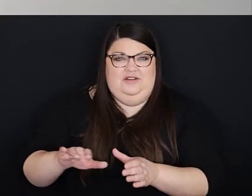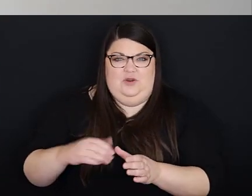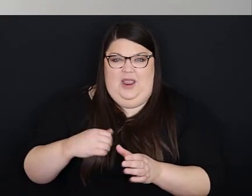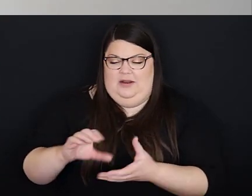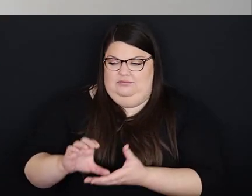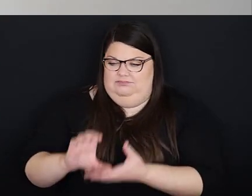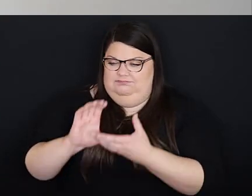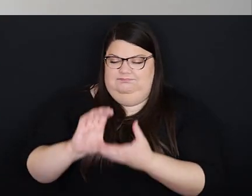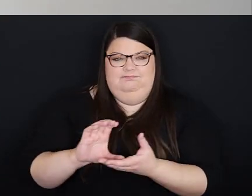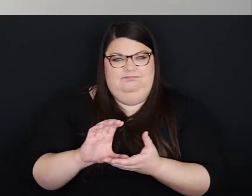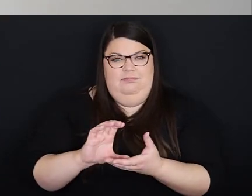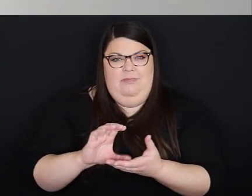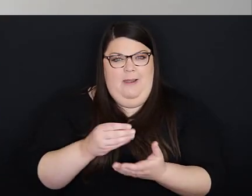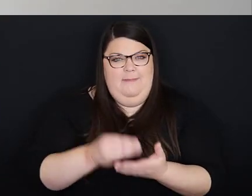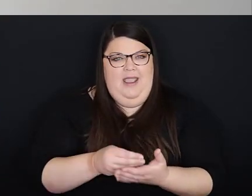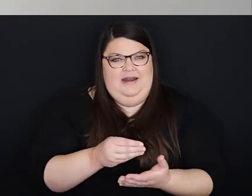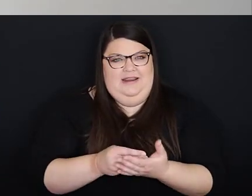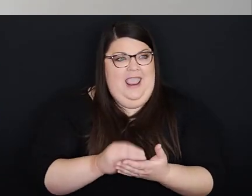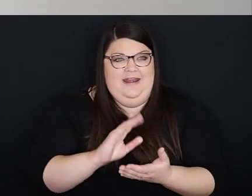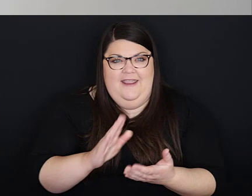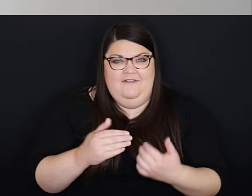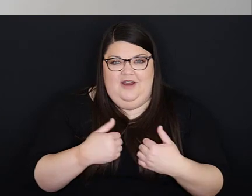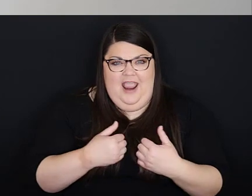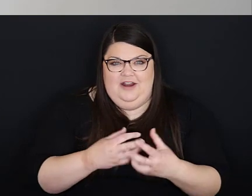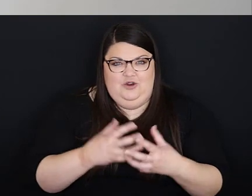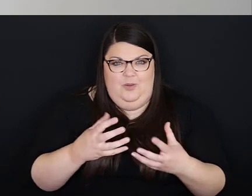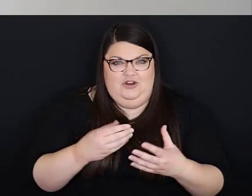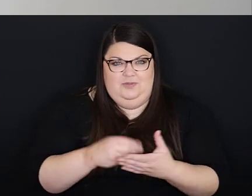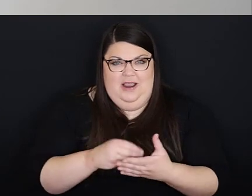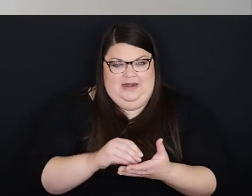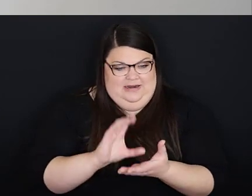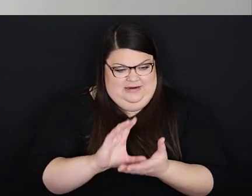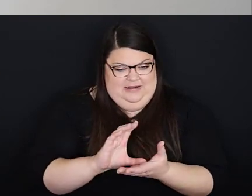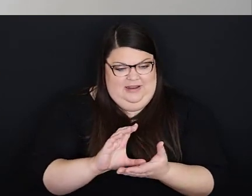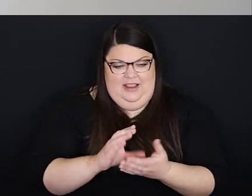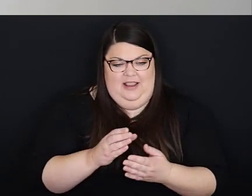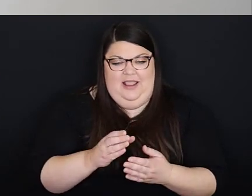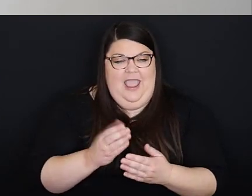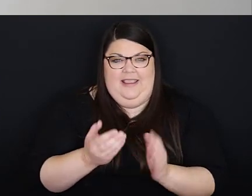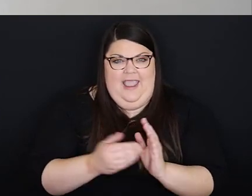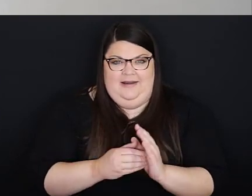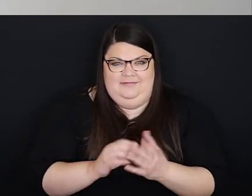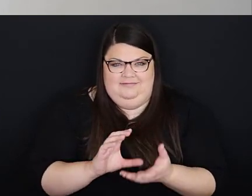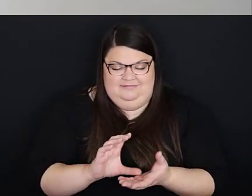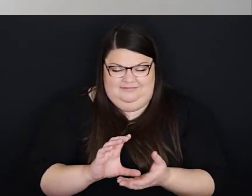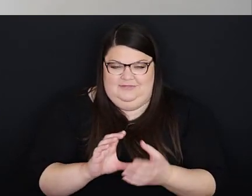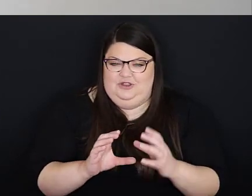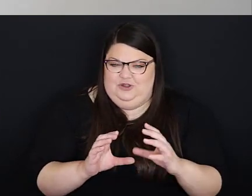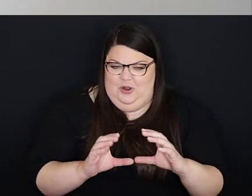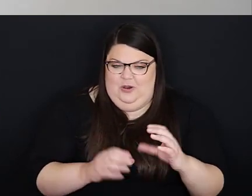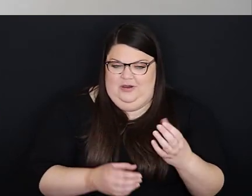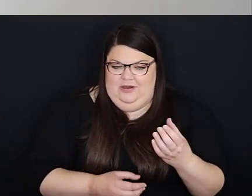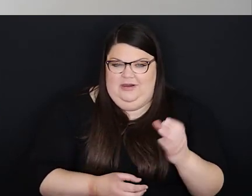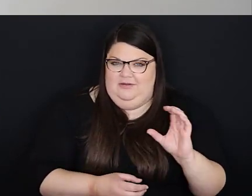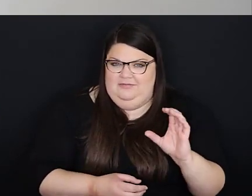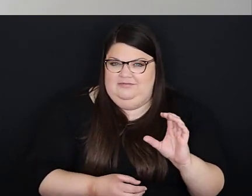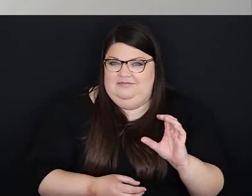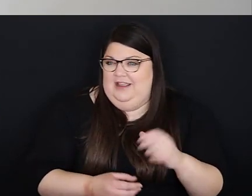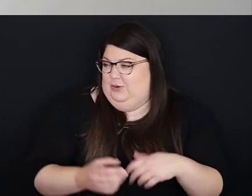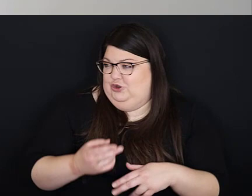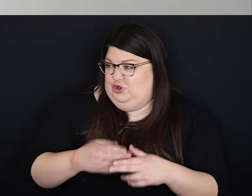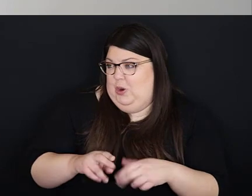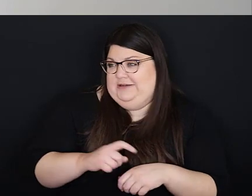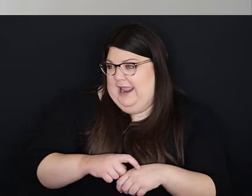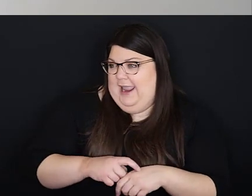of money that I could spend, which I never had that much money again. So I Nor did you have it for